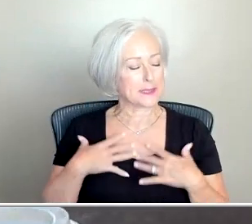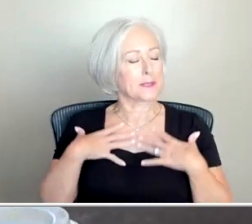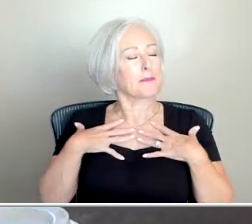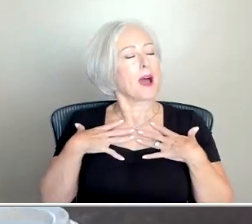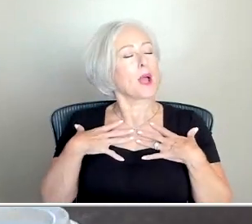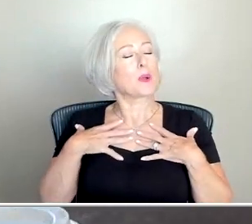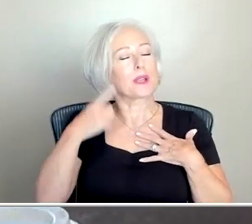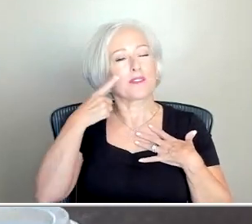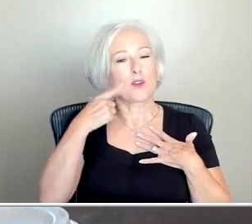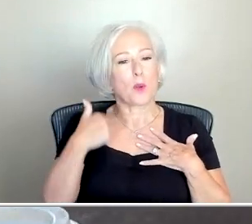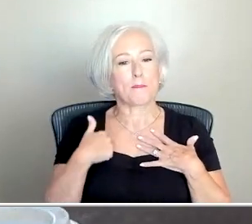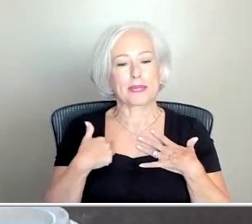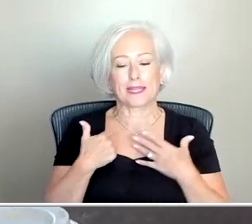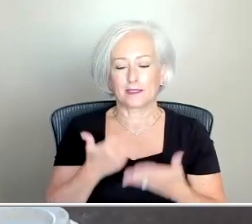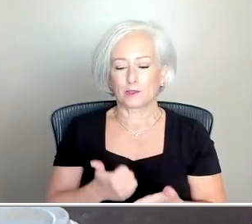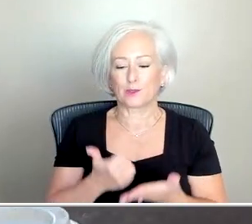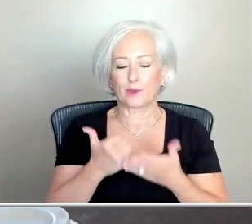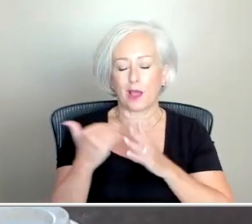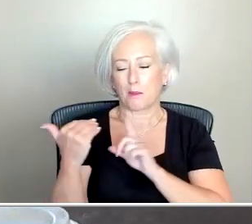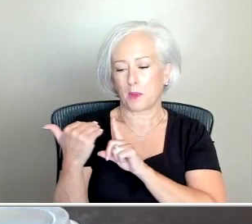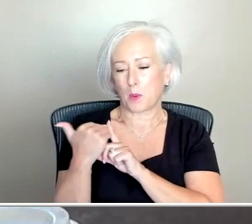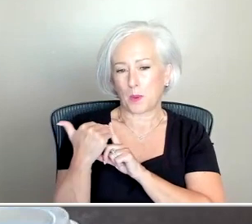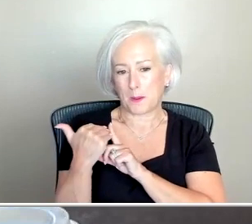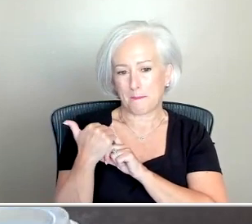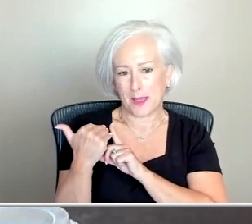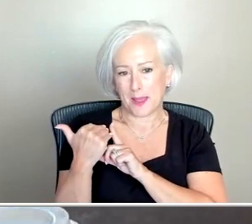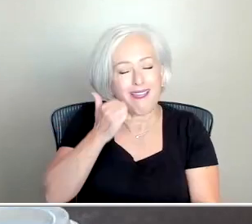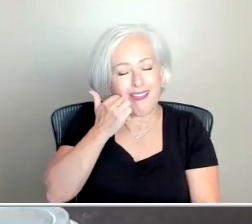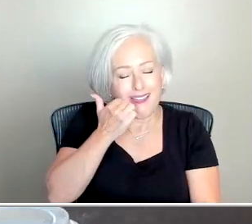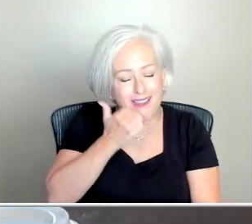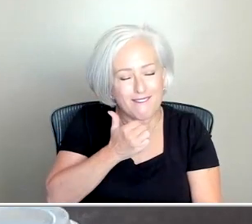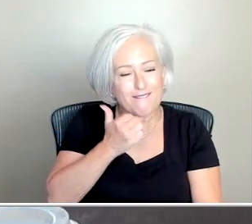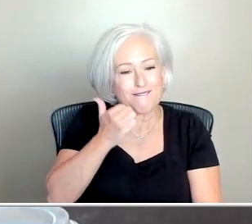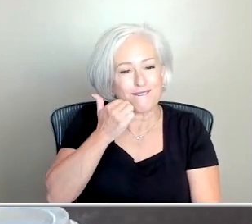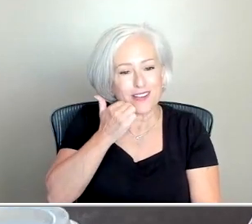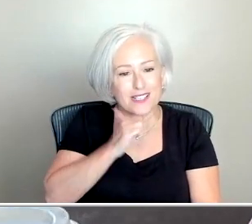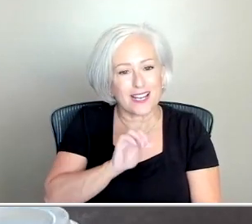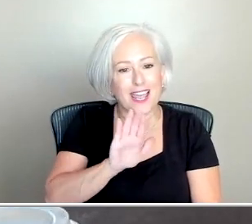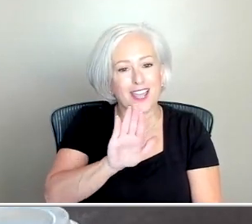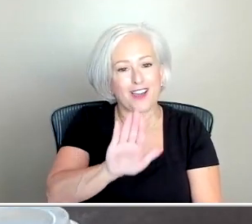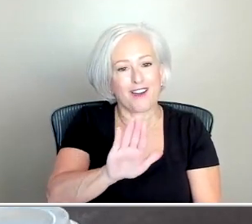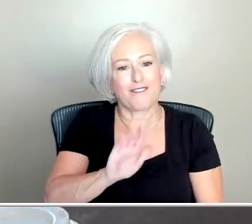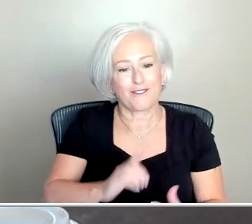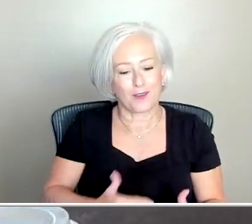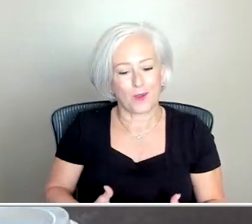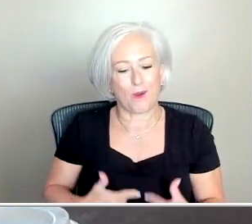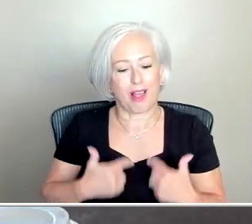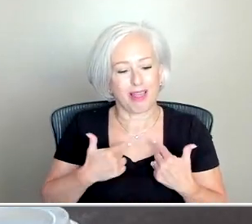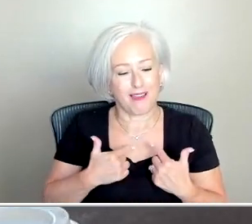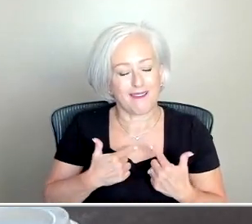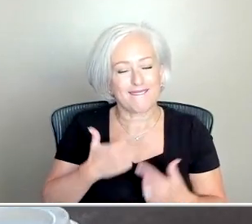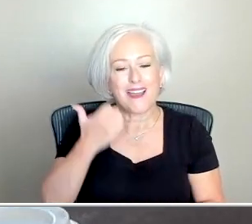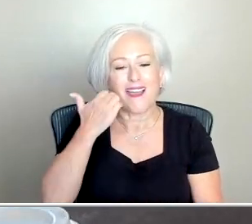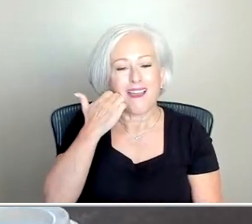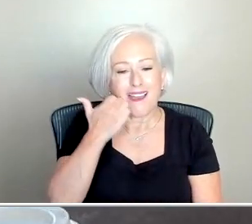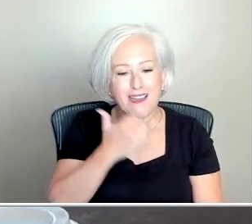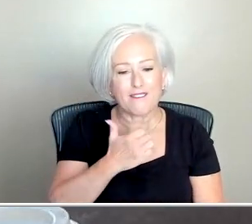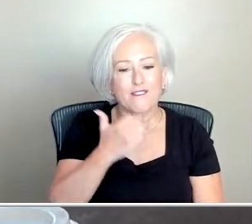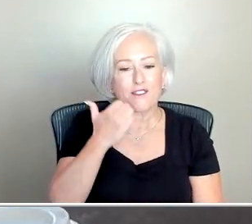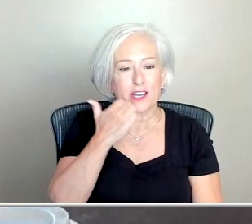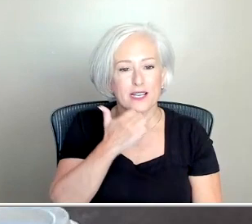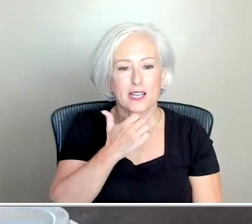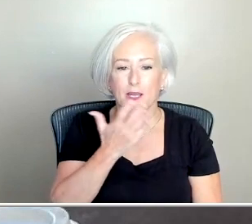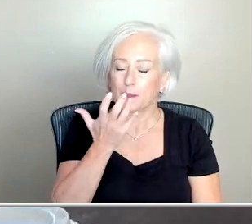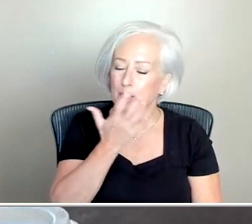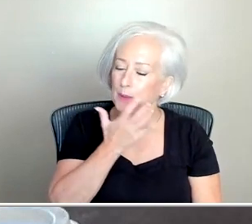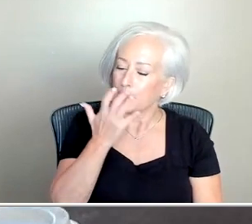of how important every day of our lives are, every single day. It's challenging for all of us to just